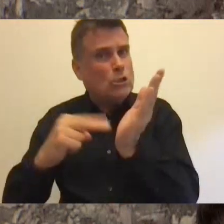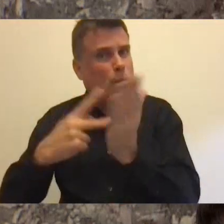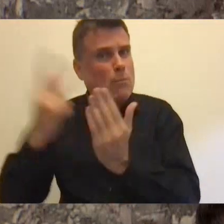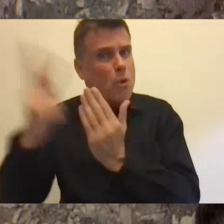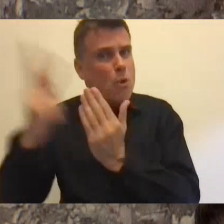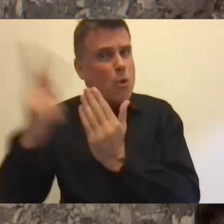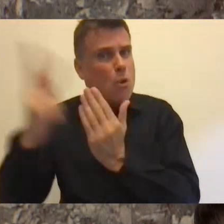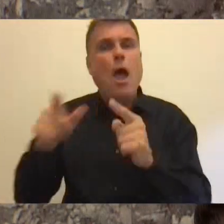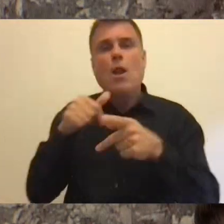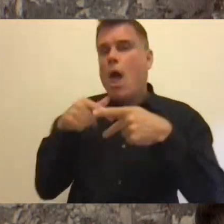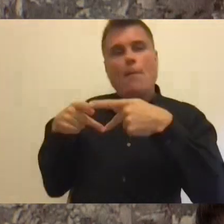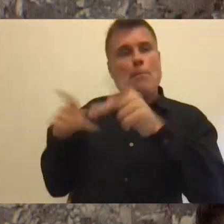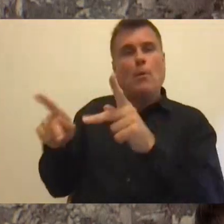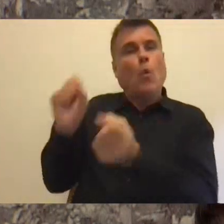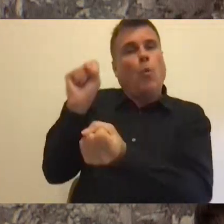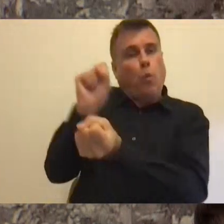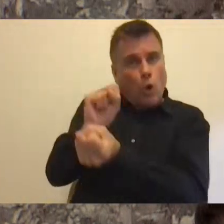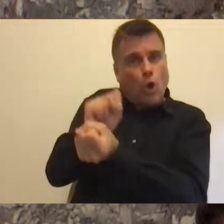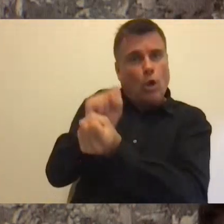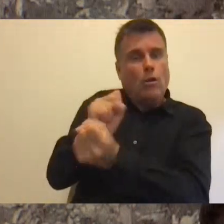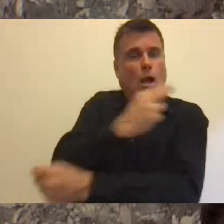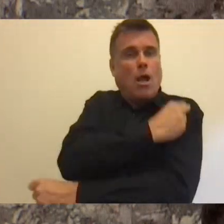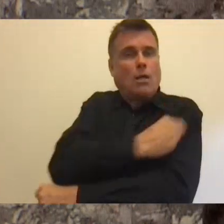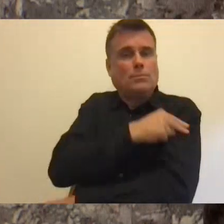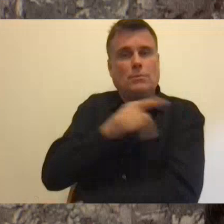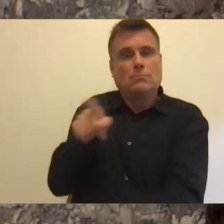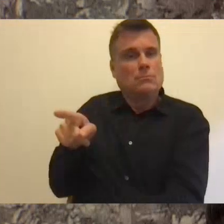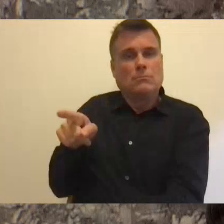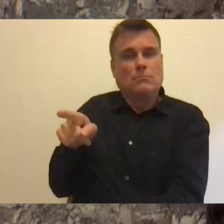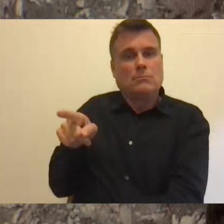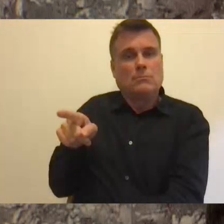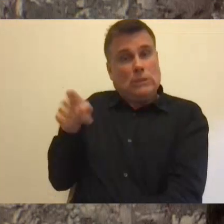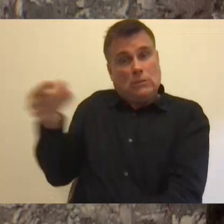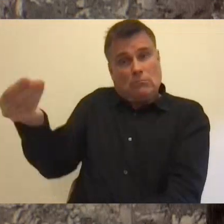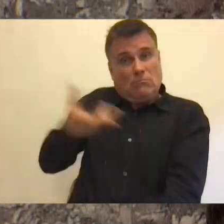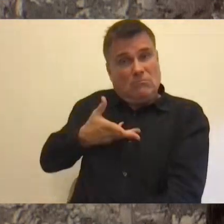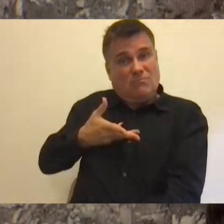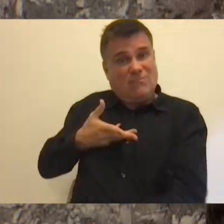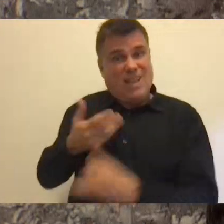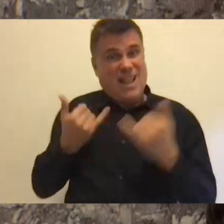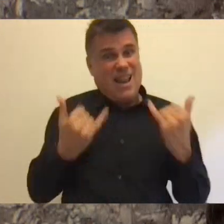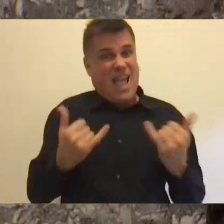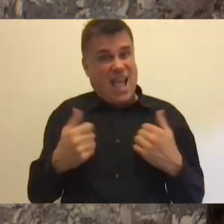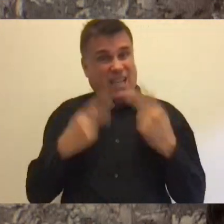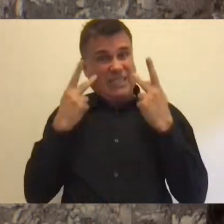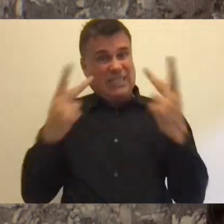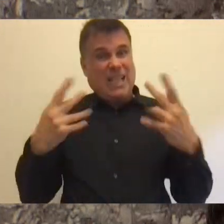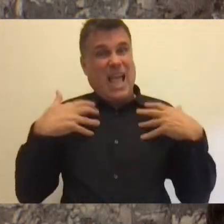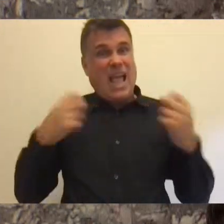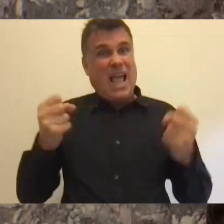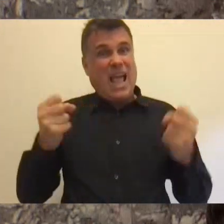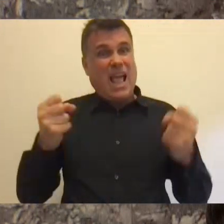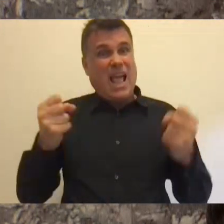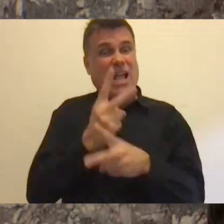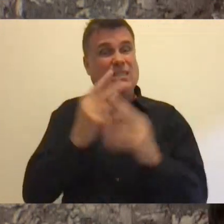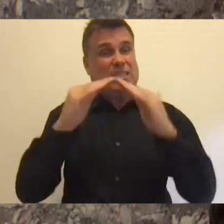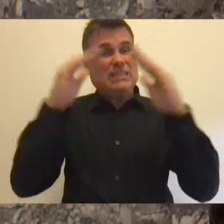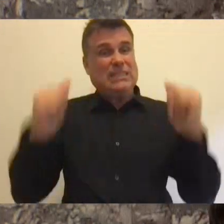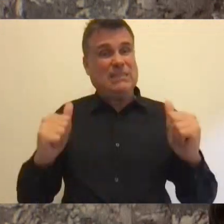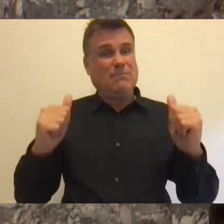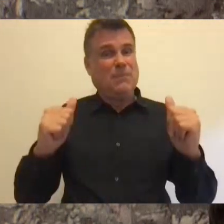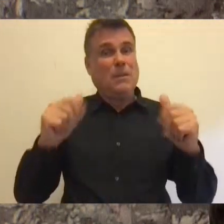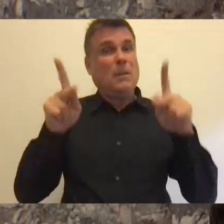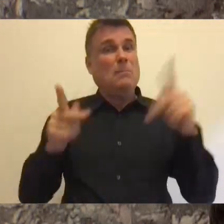current mood in healthcare is one of defeat. We are constantly short-staffed. You have already